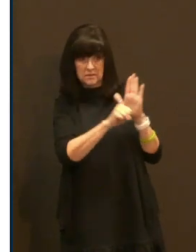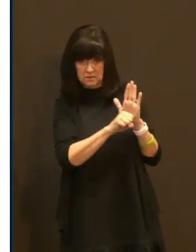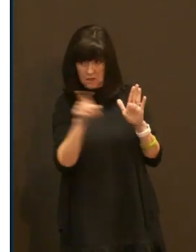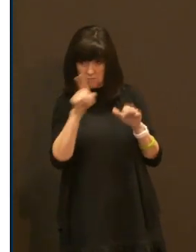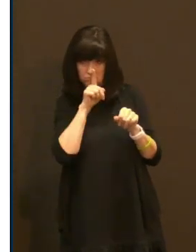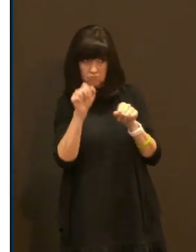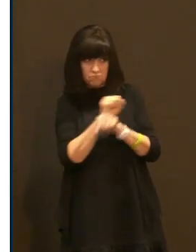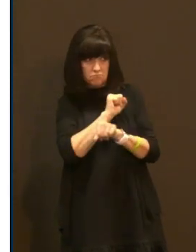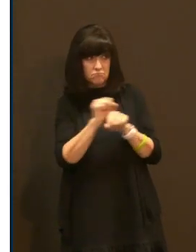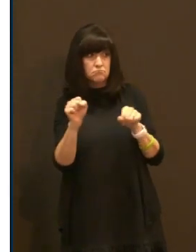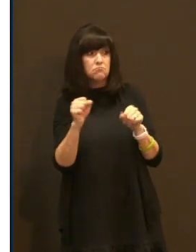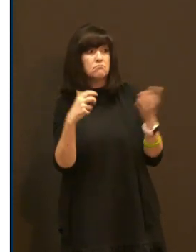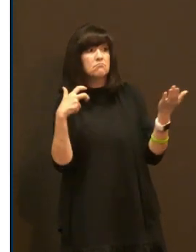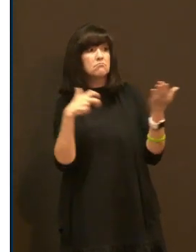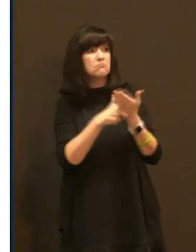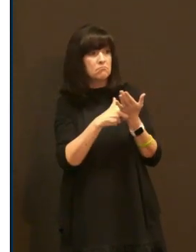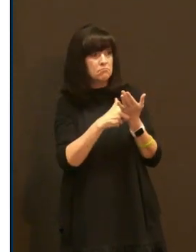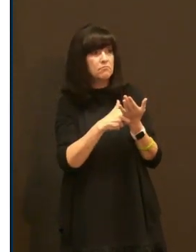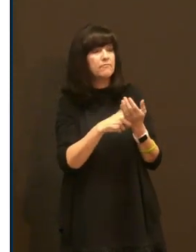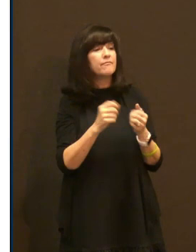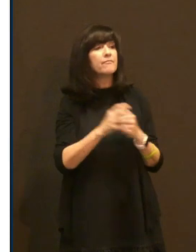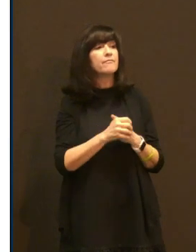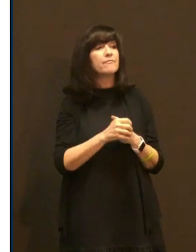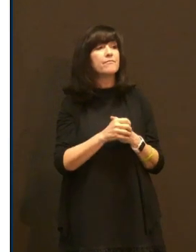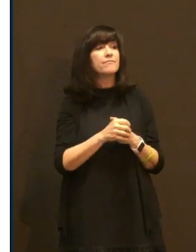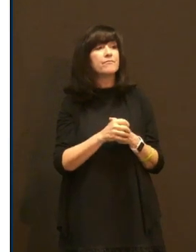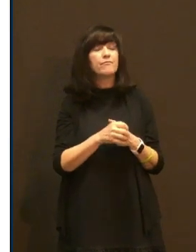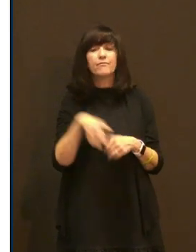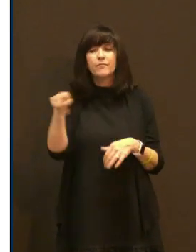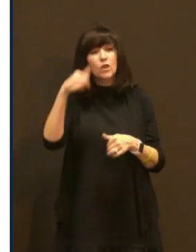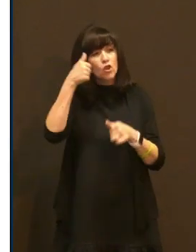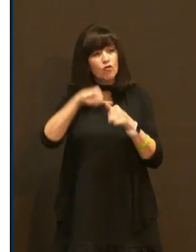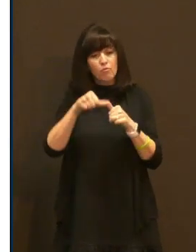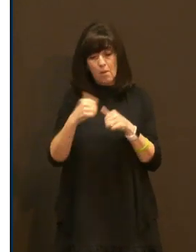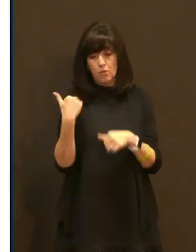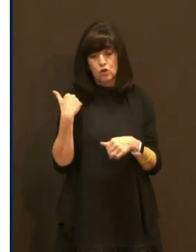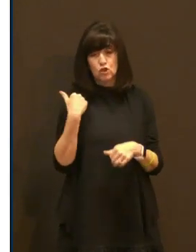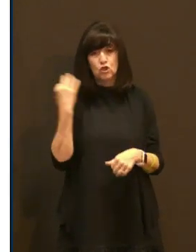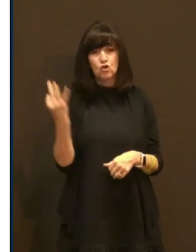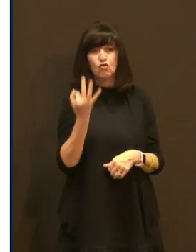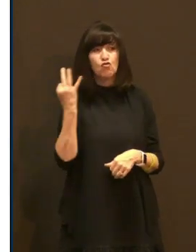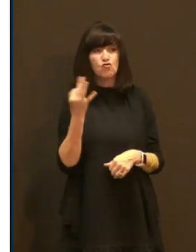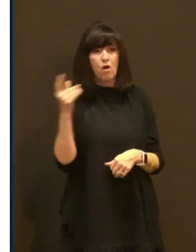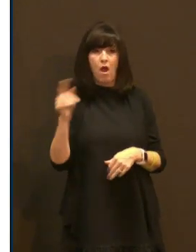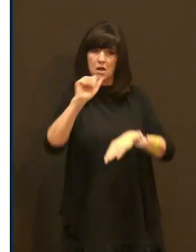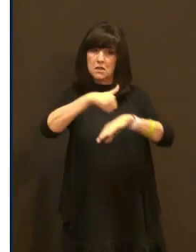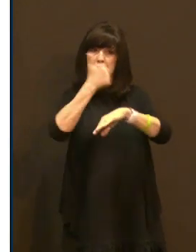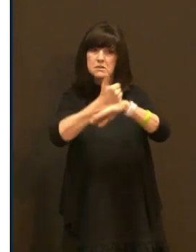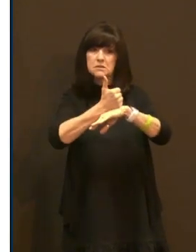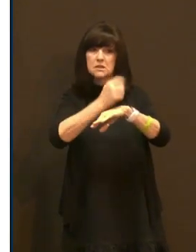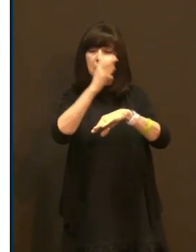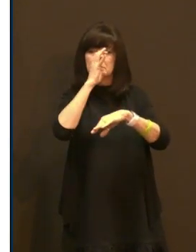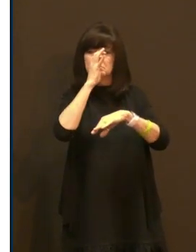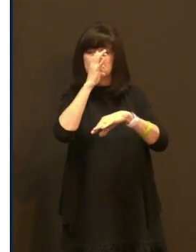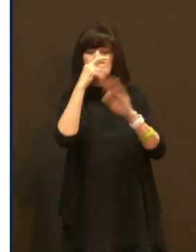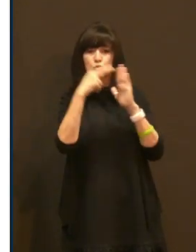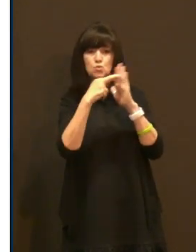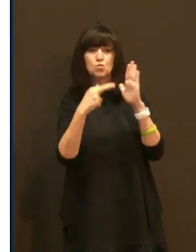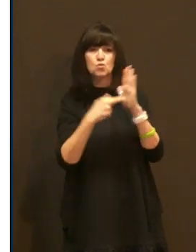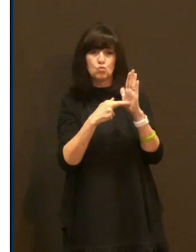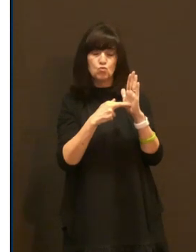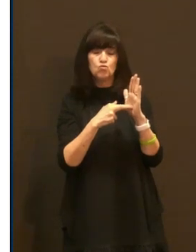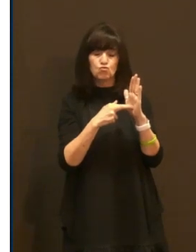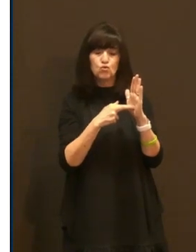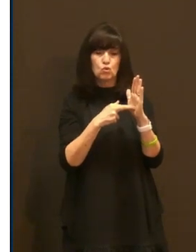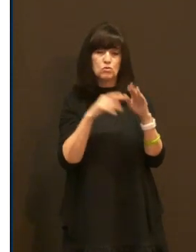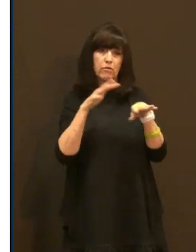Route 1 Friday afternoon with some of the increased enforcement that was going on? It's from WDEL Sean Green. Yeah, I don't know the